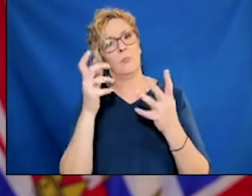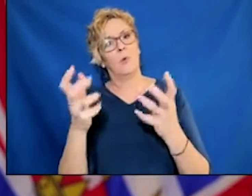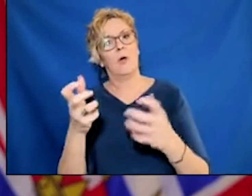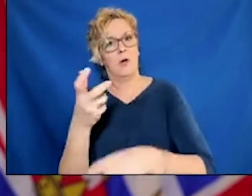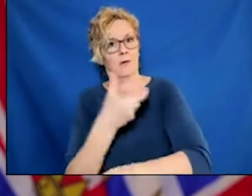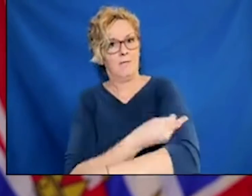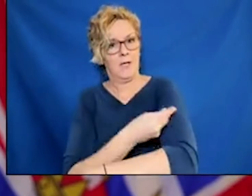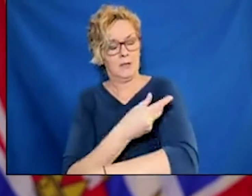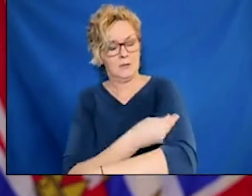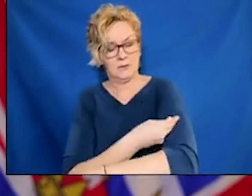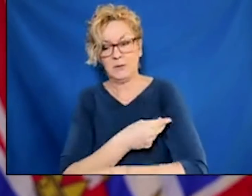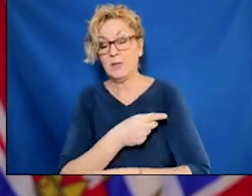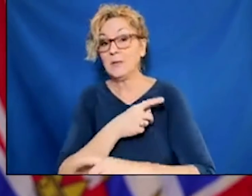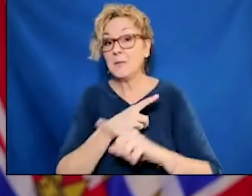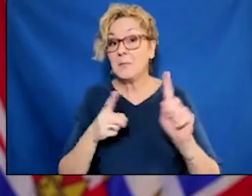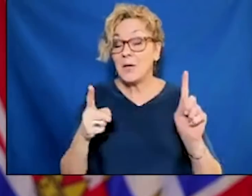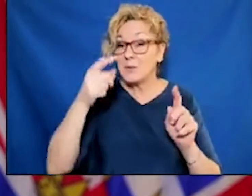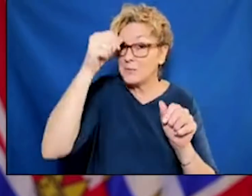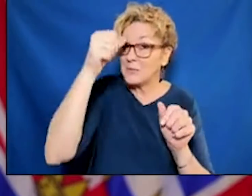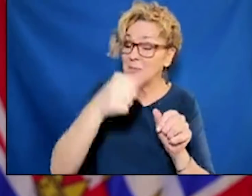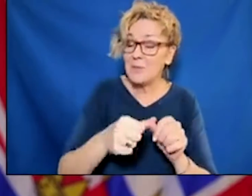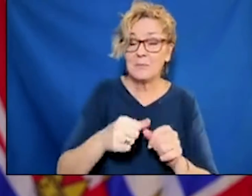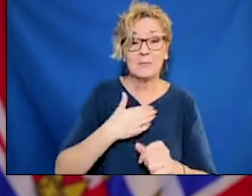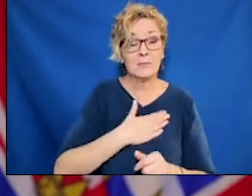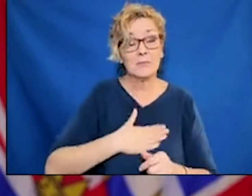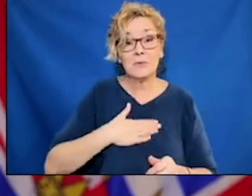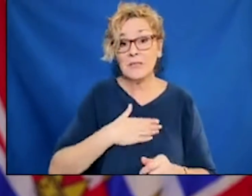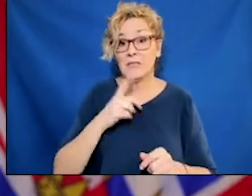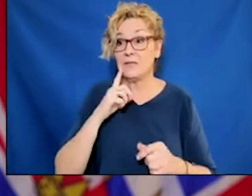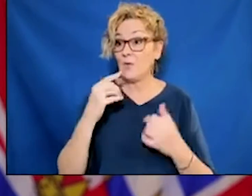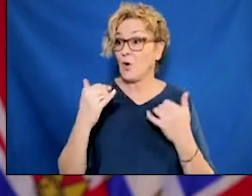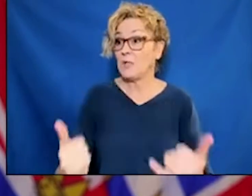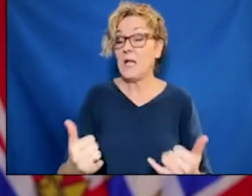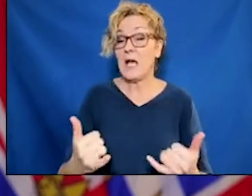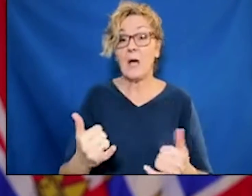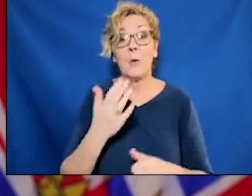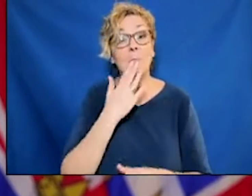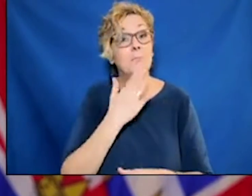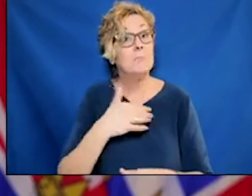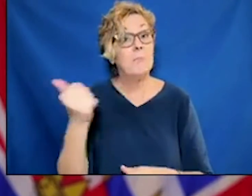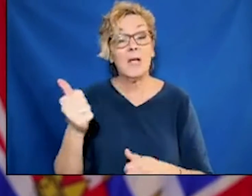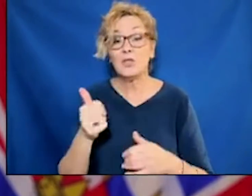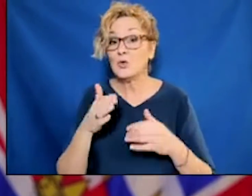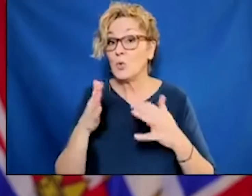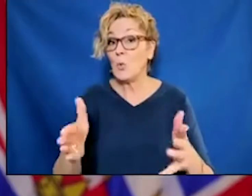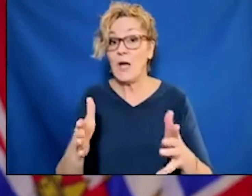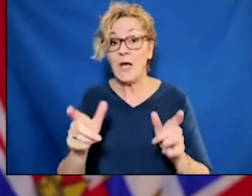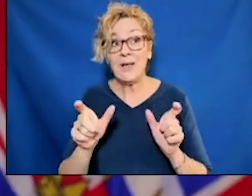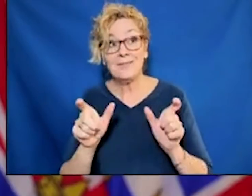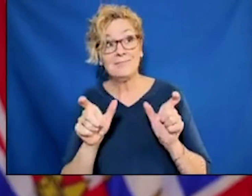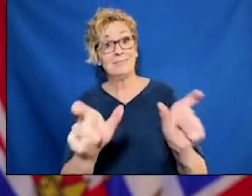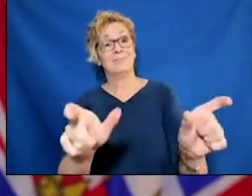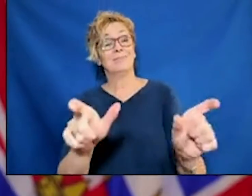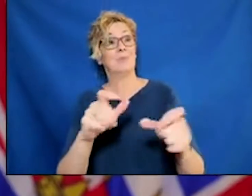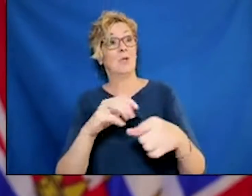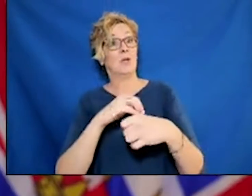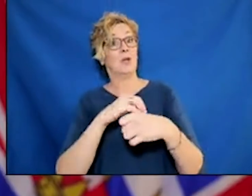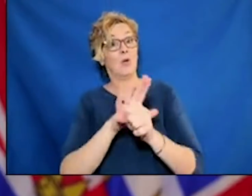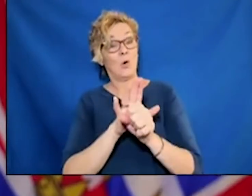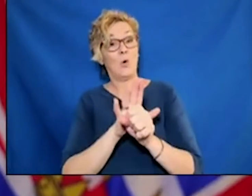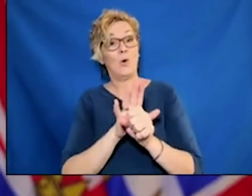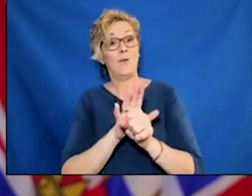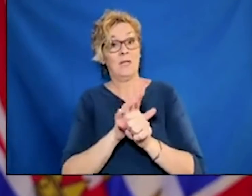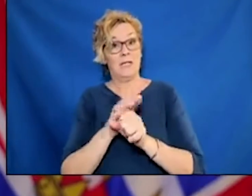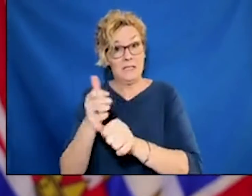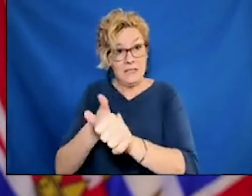the choices that we make every day. So no matter what variant of the virus is circulating in our communities,